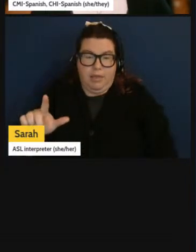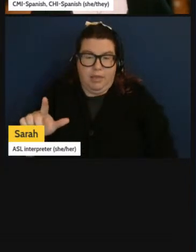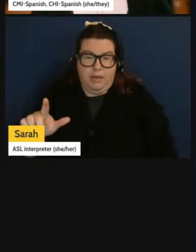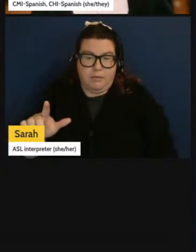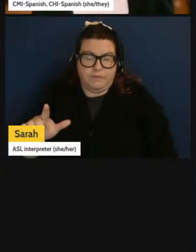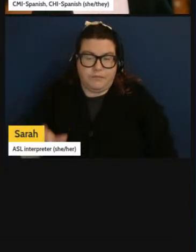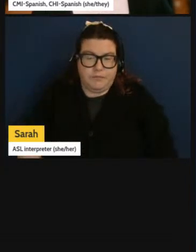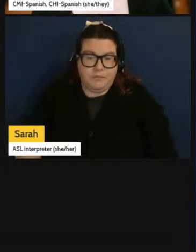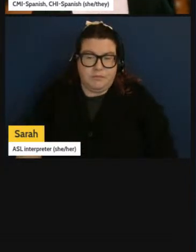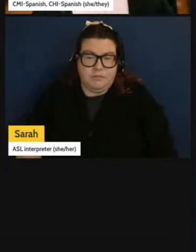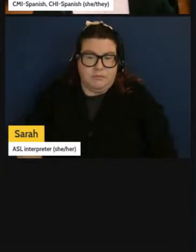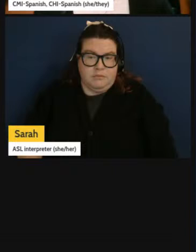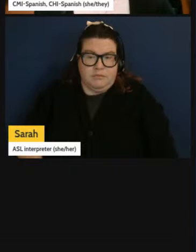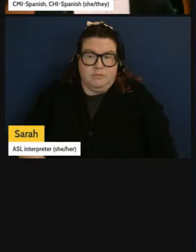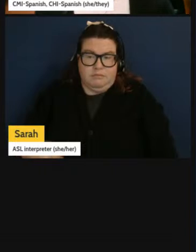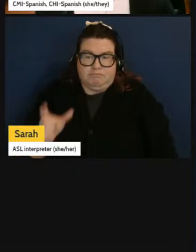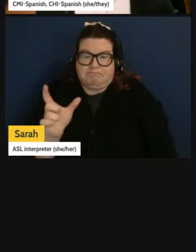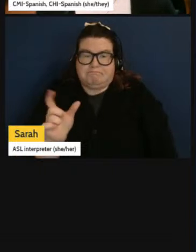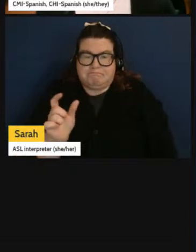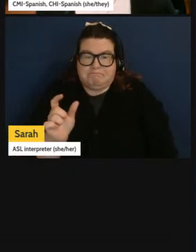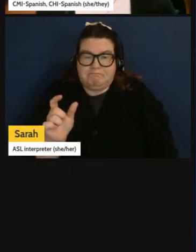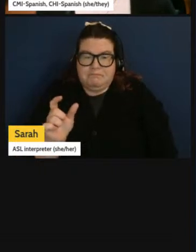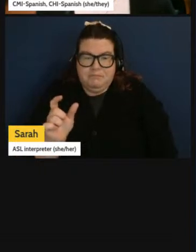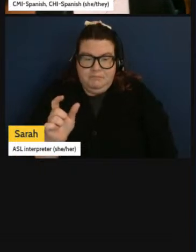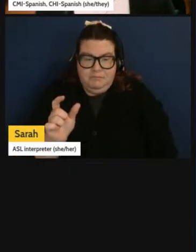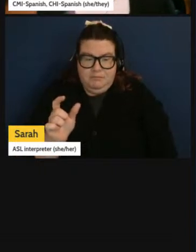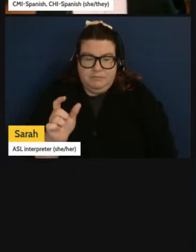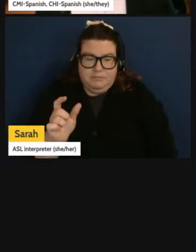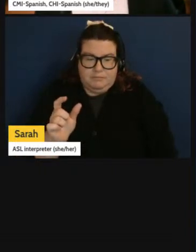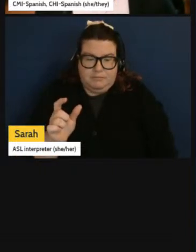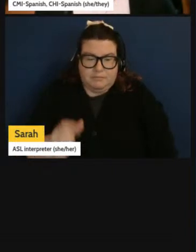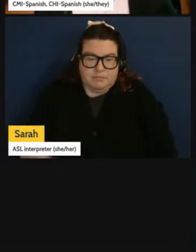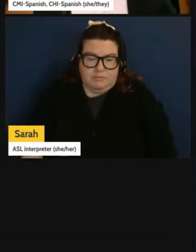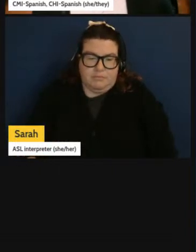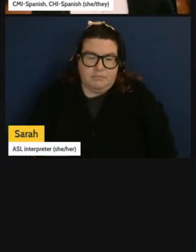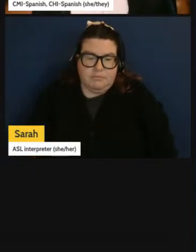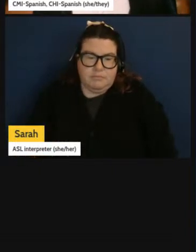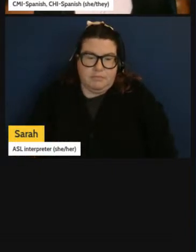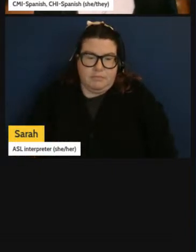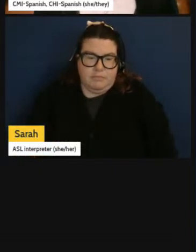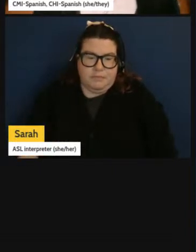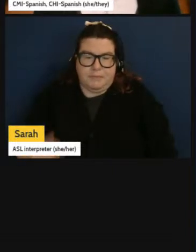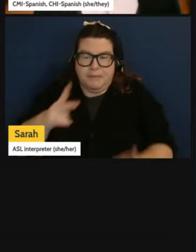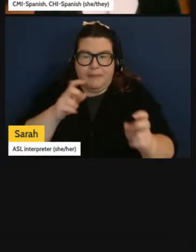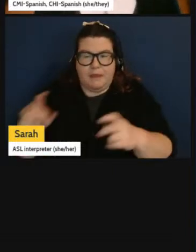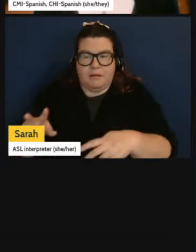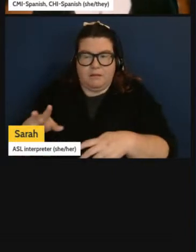So it's relatively short. And I'll try and paste it in the chat at the end.